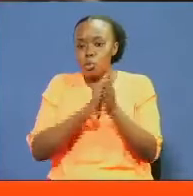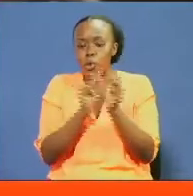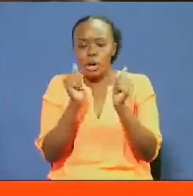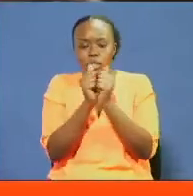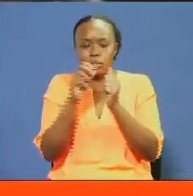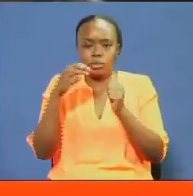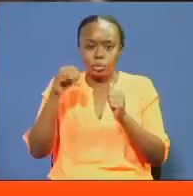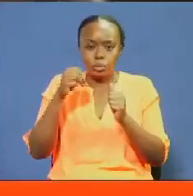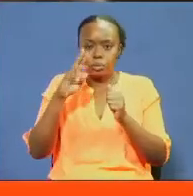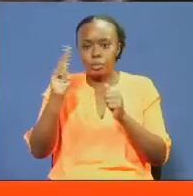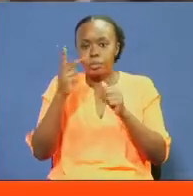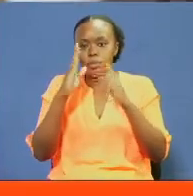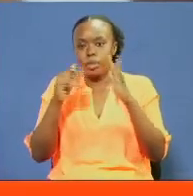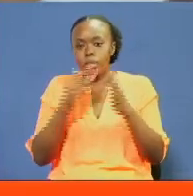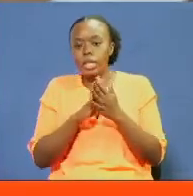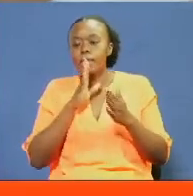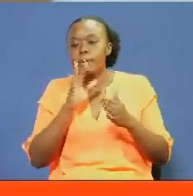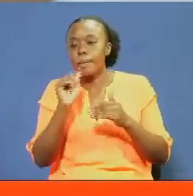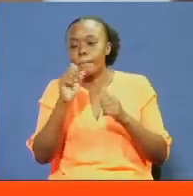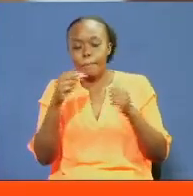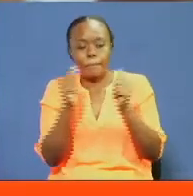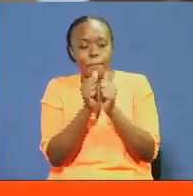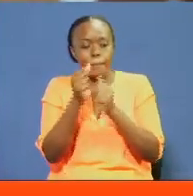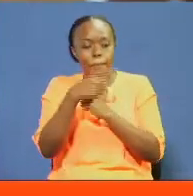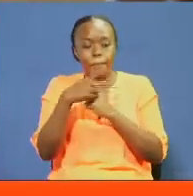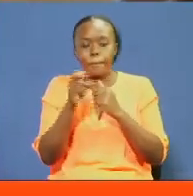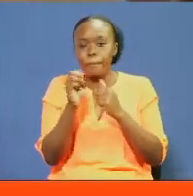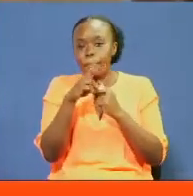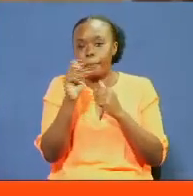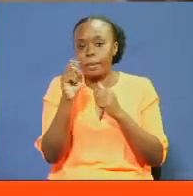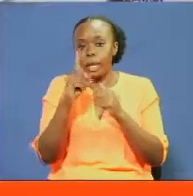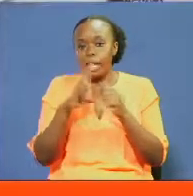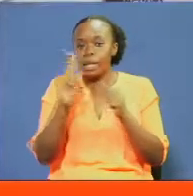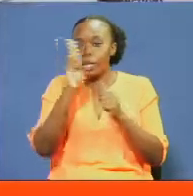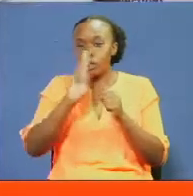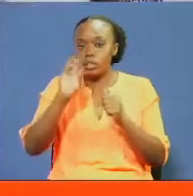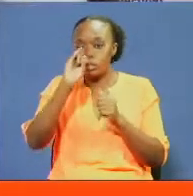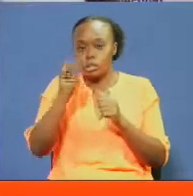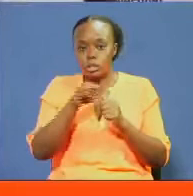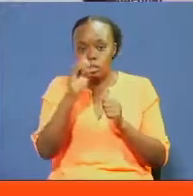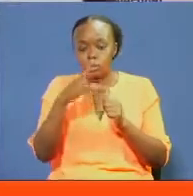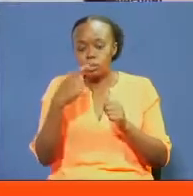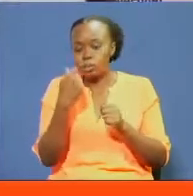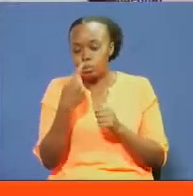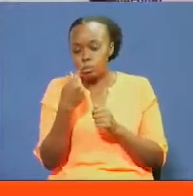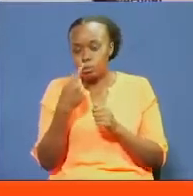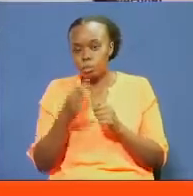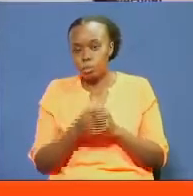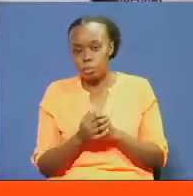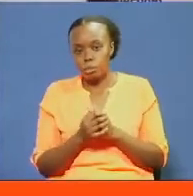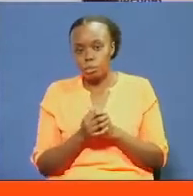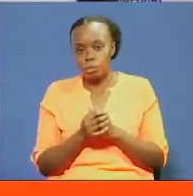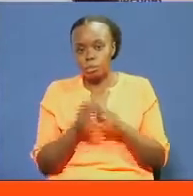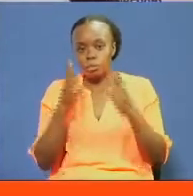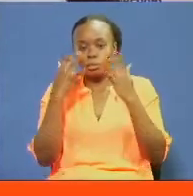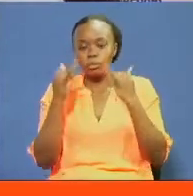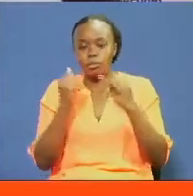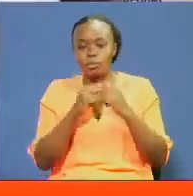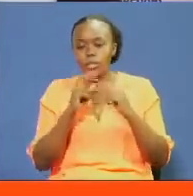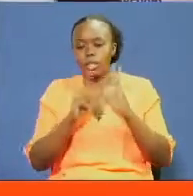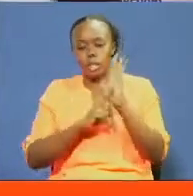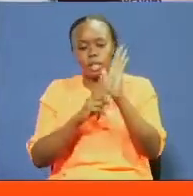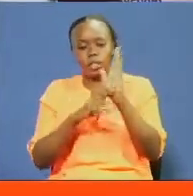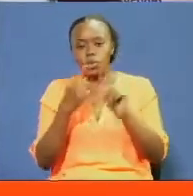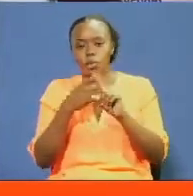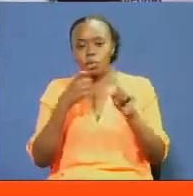million Kenyans by December 2021 using the Johnson & Johnson vaccine. The projection of